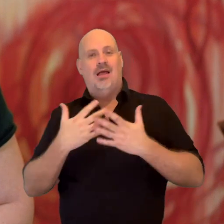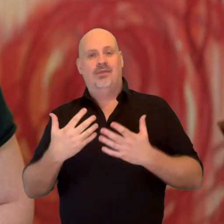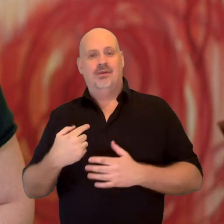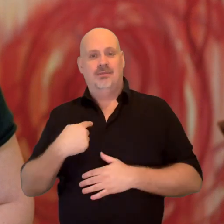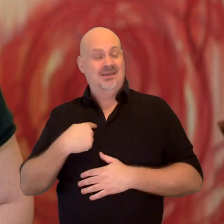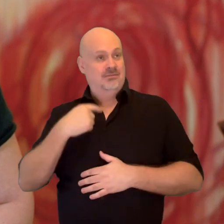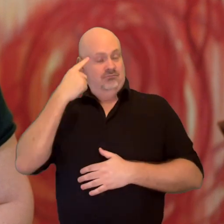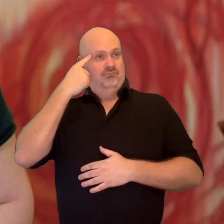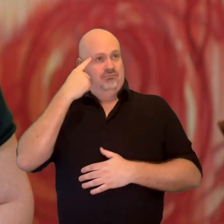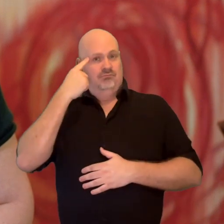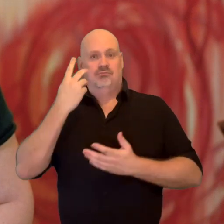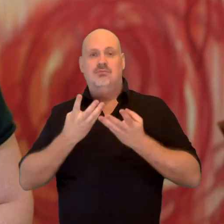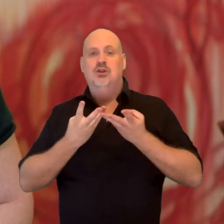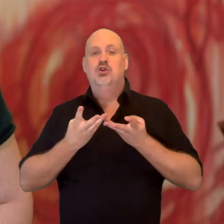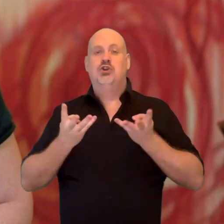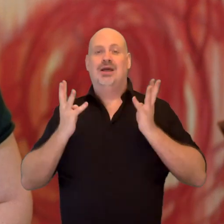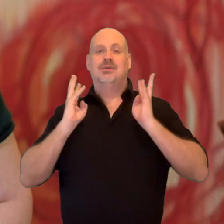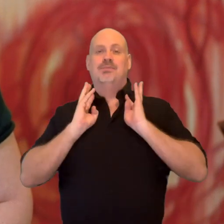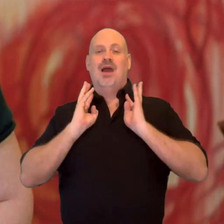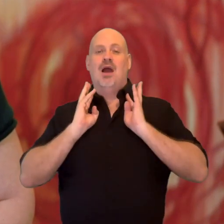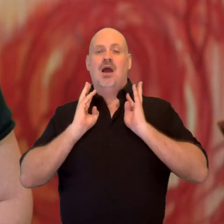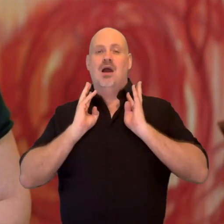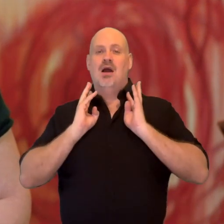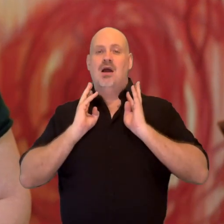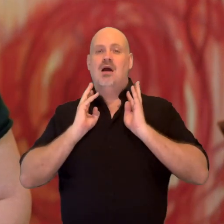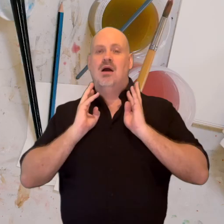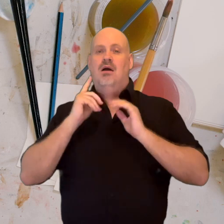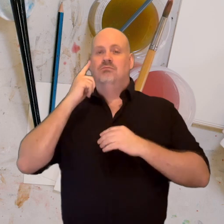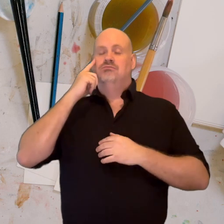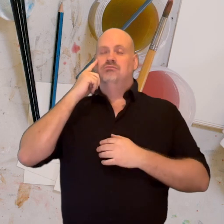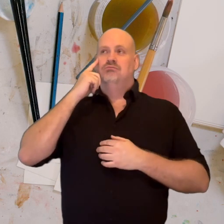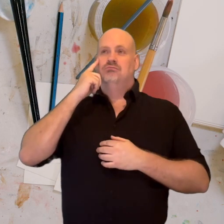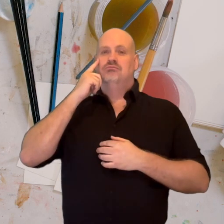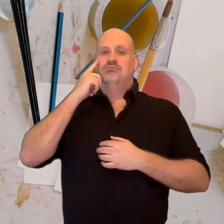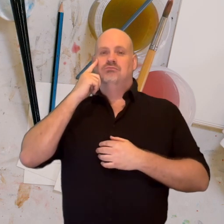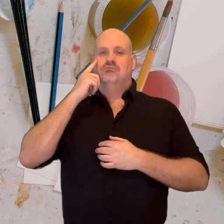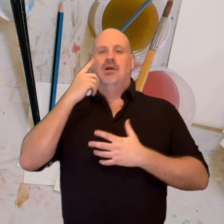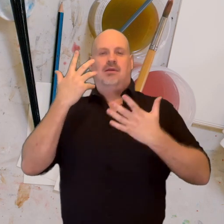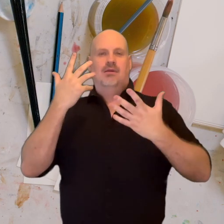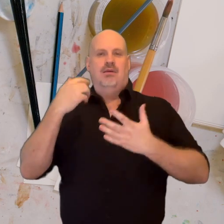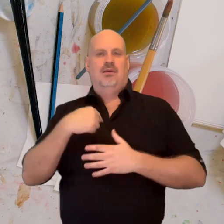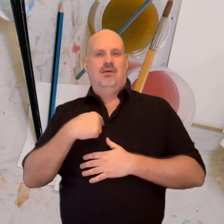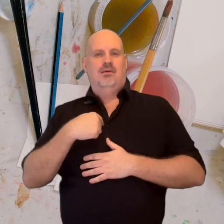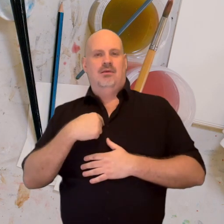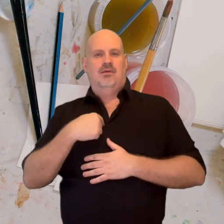I'm suddenly thinking of Shakespeare. I'm going to write